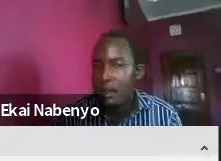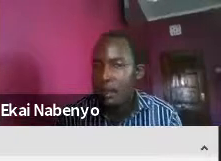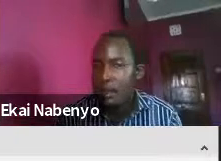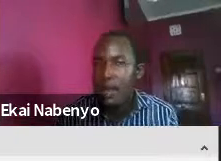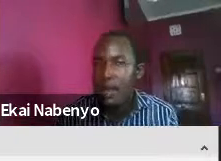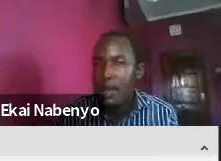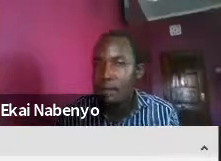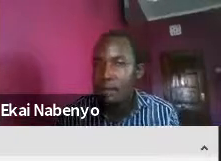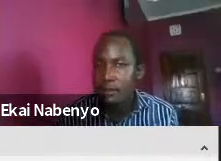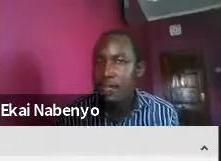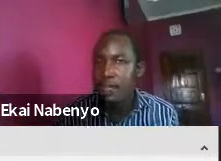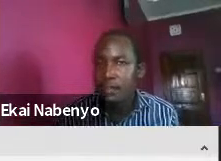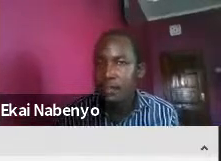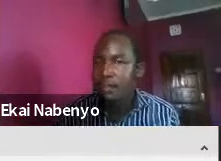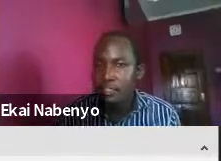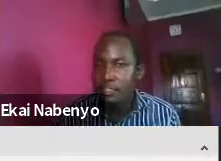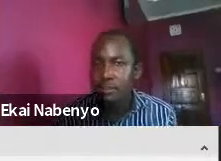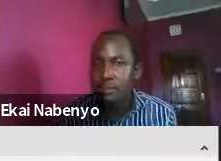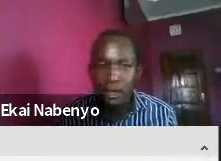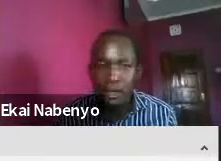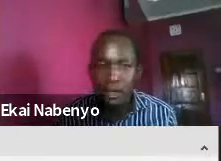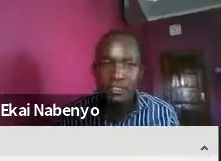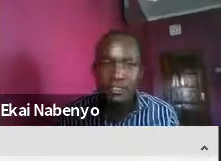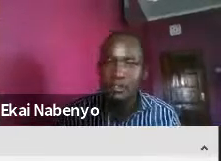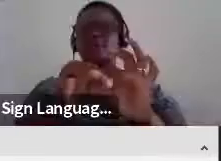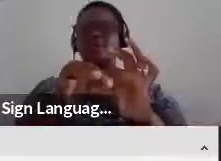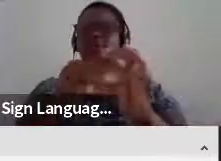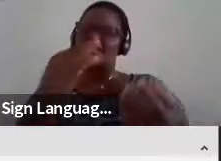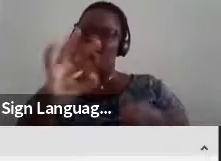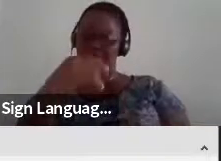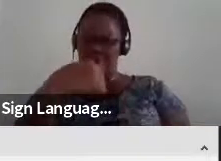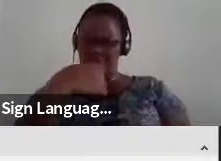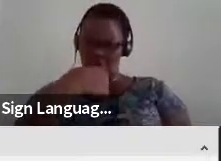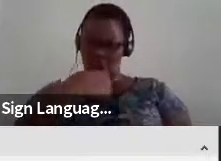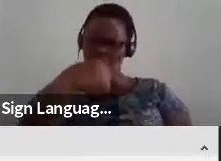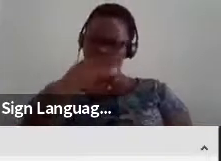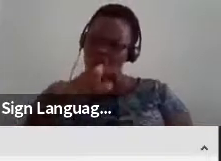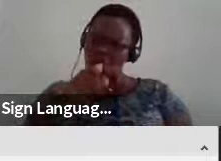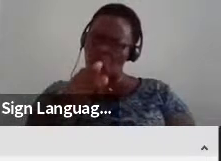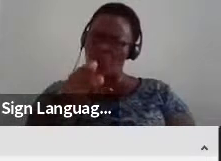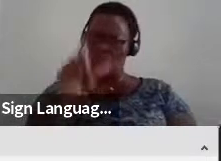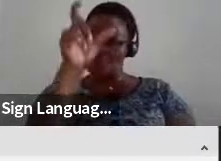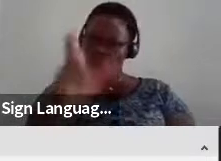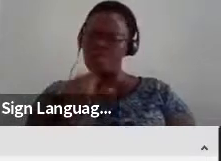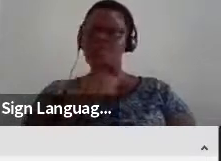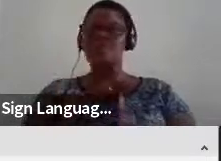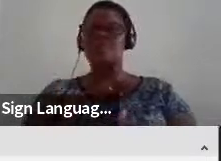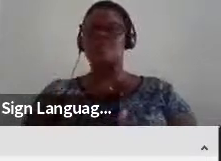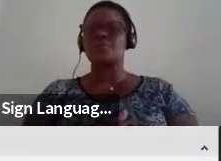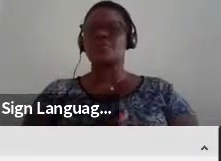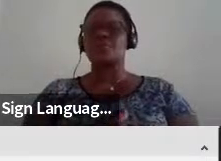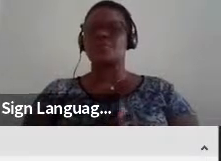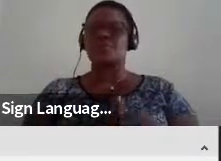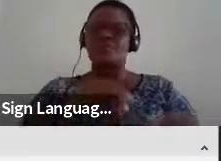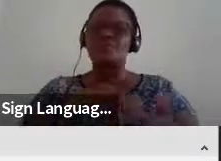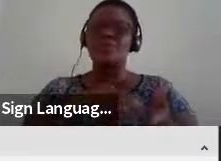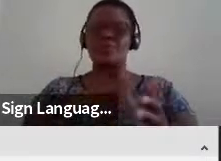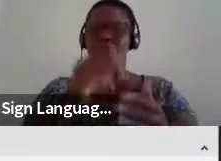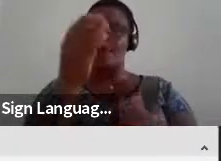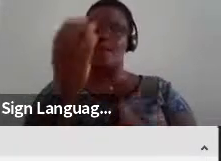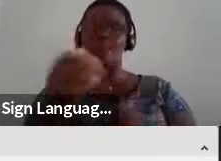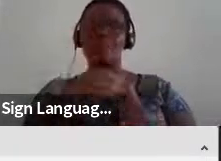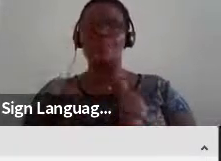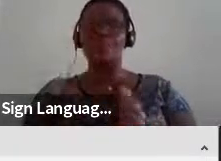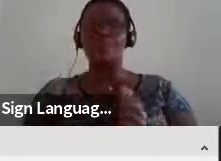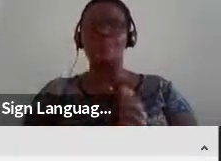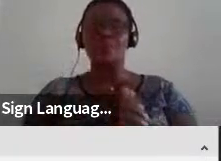it. So if it is you, obviously Google knows, oh, that must be a guy. So how do you do